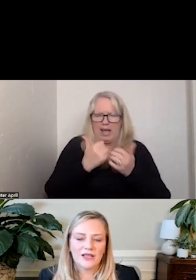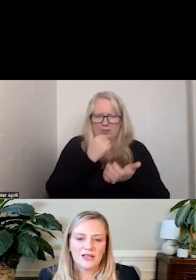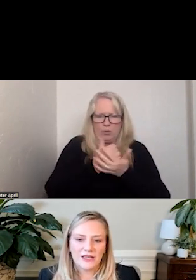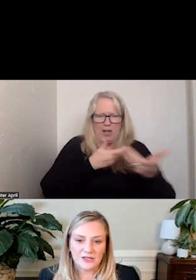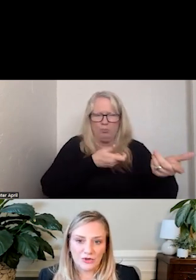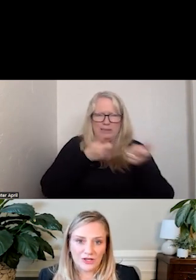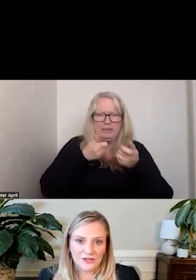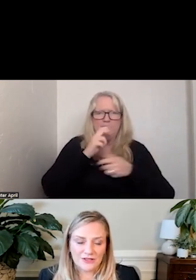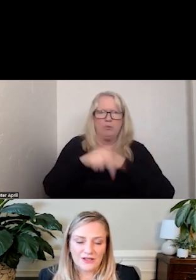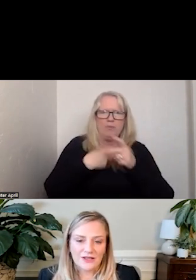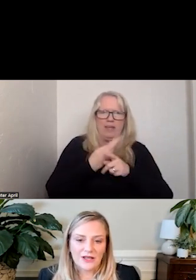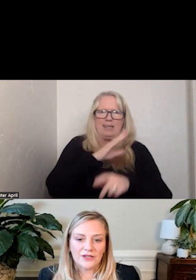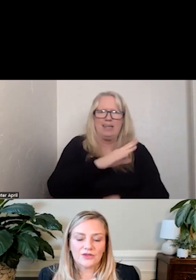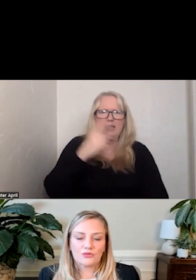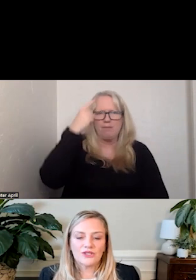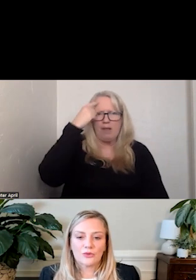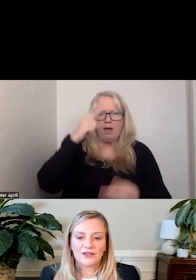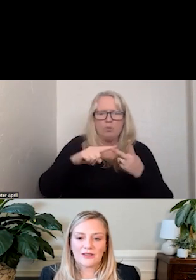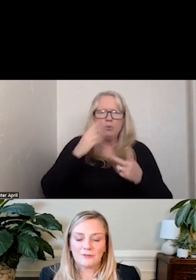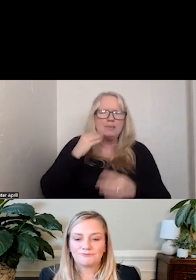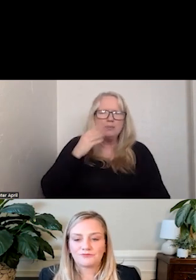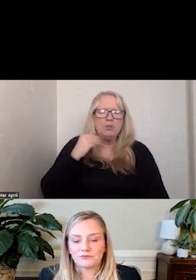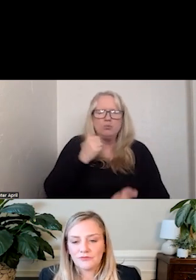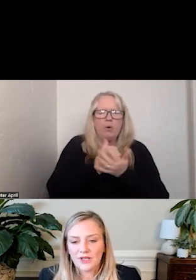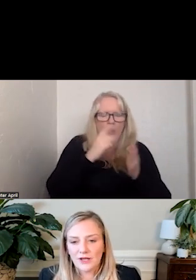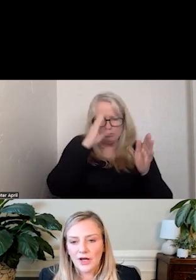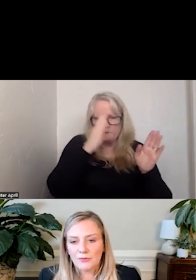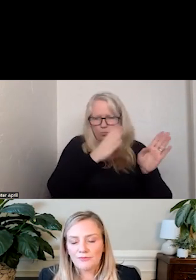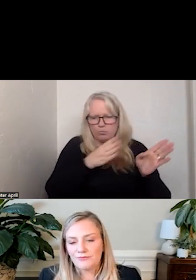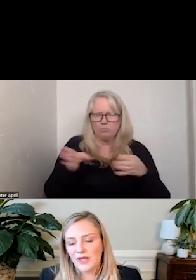that experience and redirect them